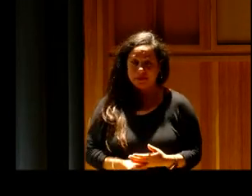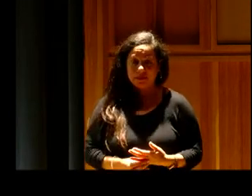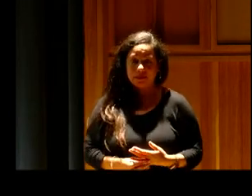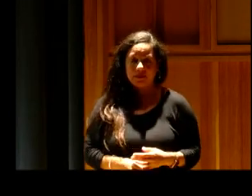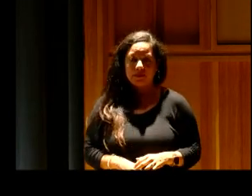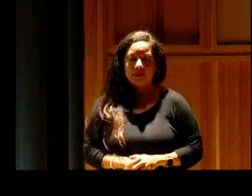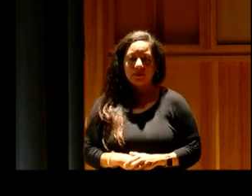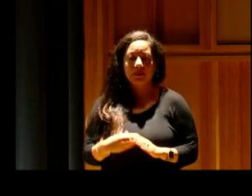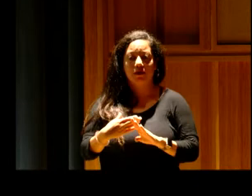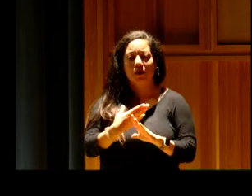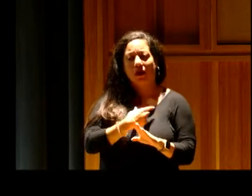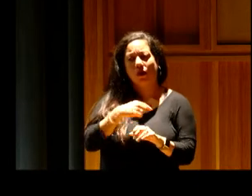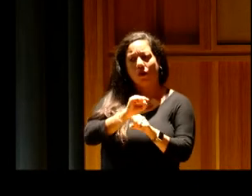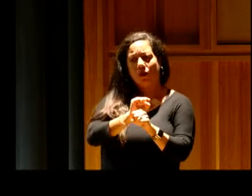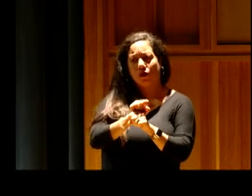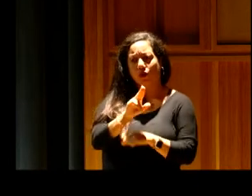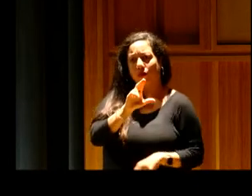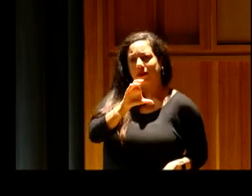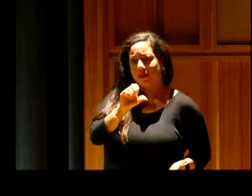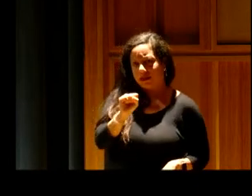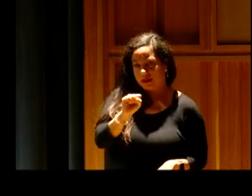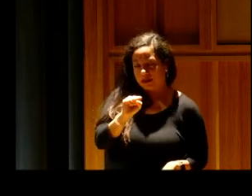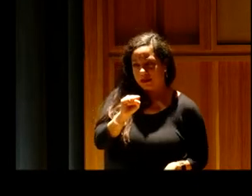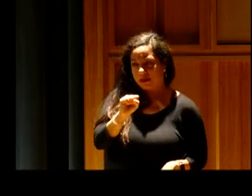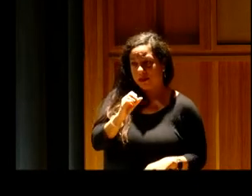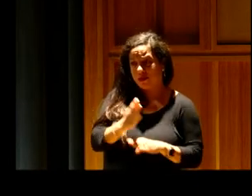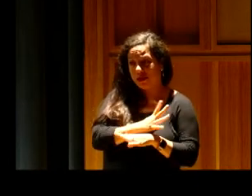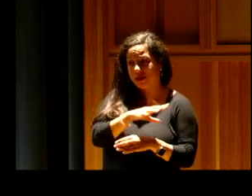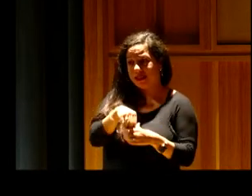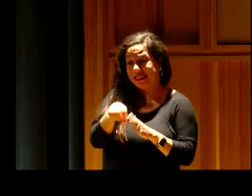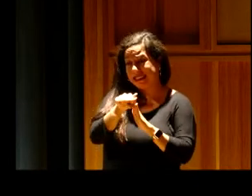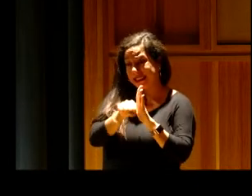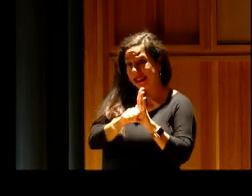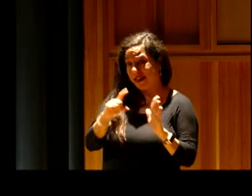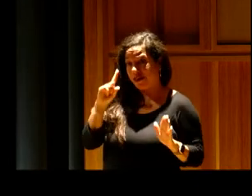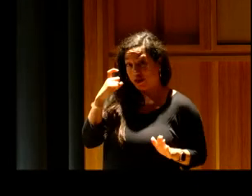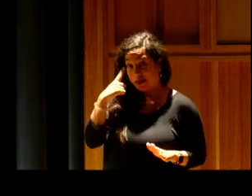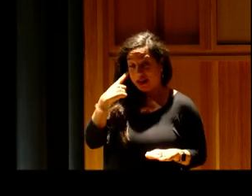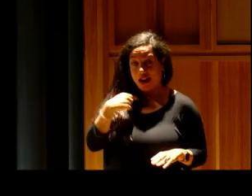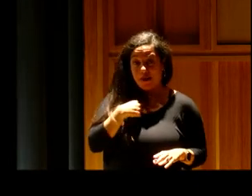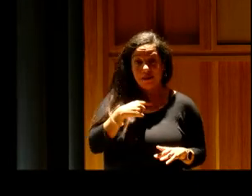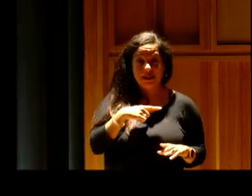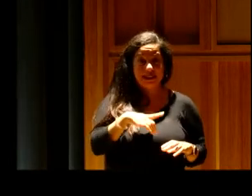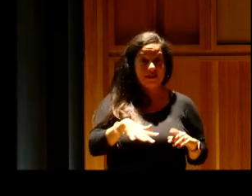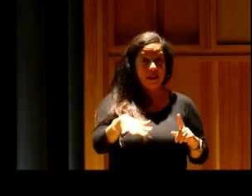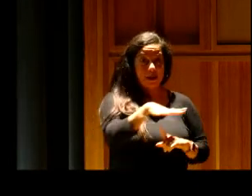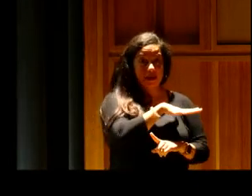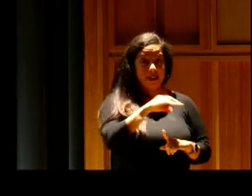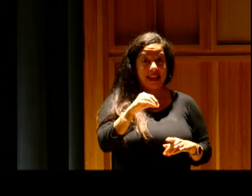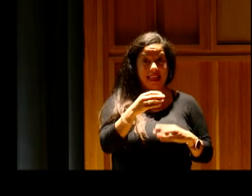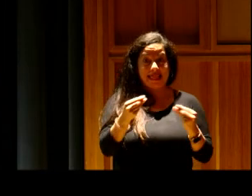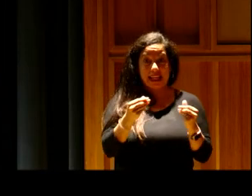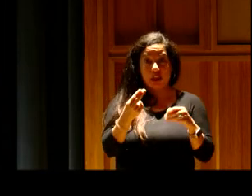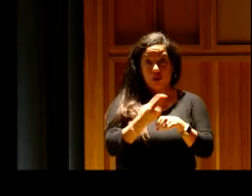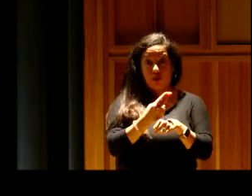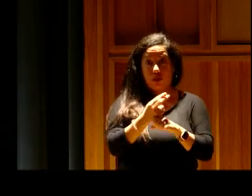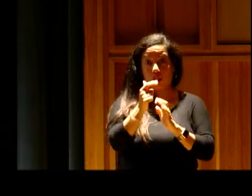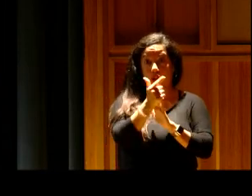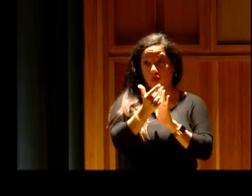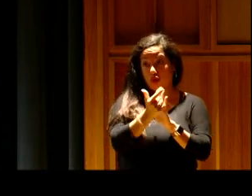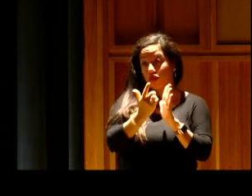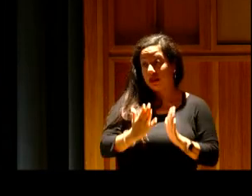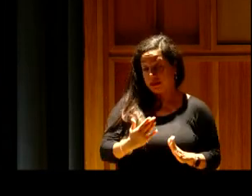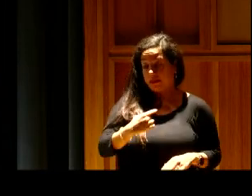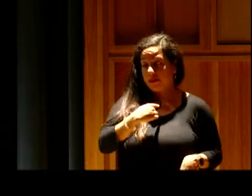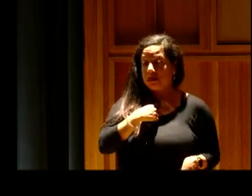Before I worked at UCS and before I was in state government, I was actually an environmental and land use attorney. And every now